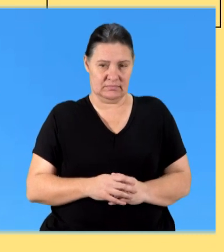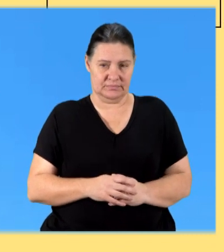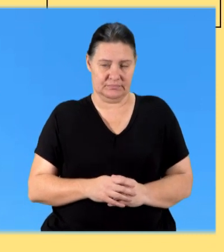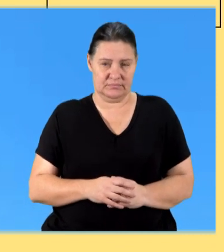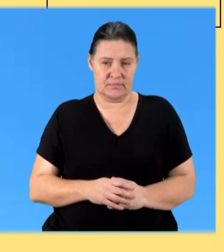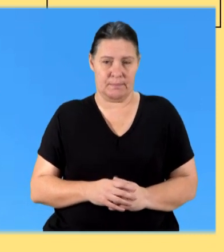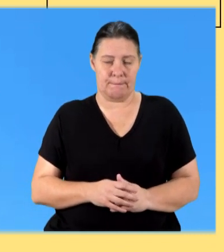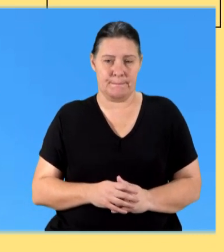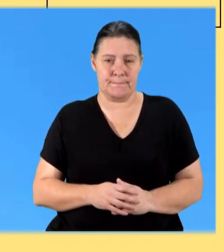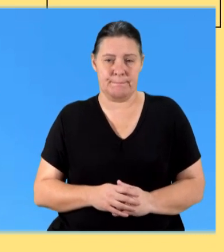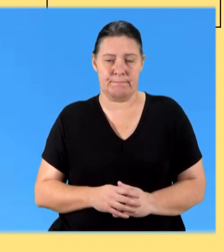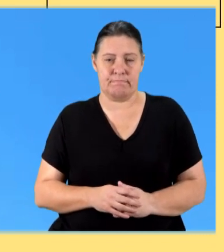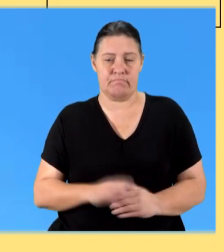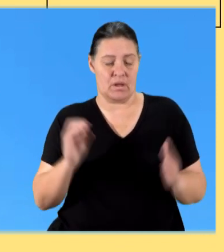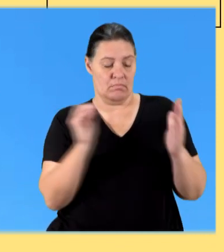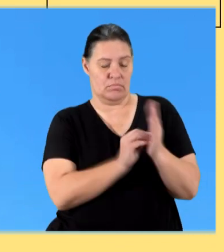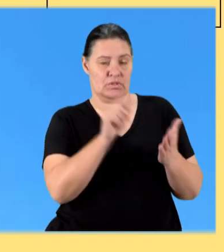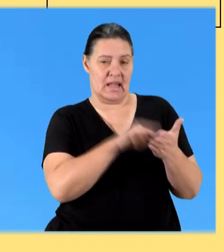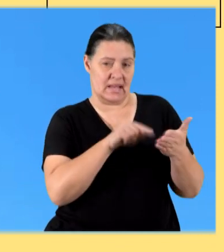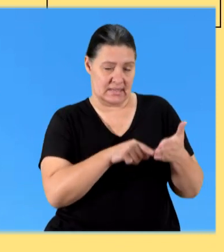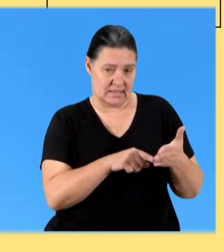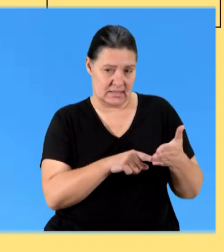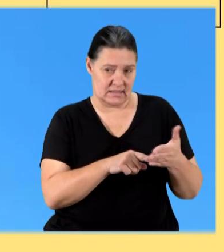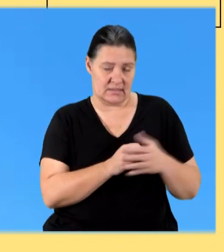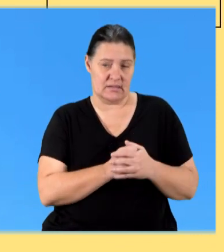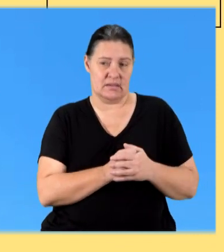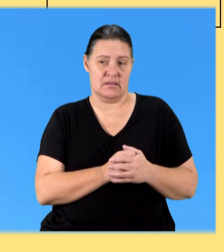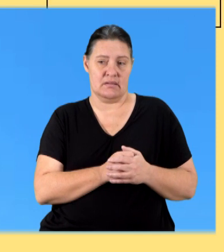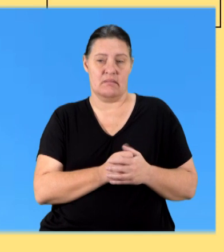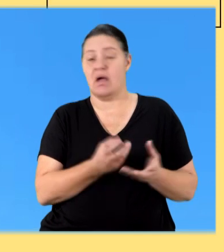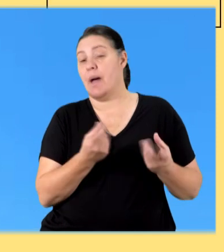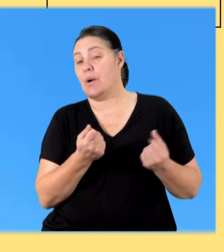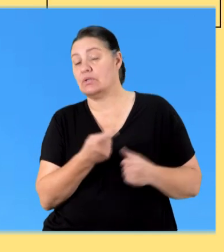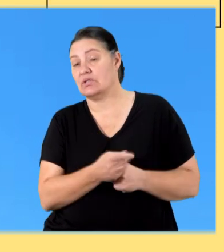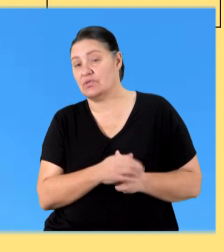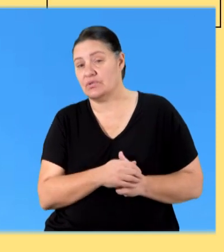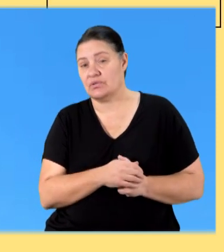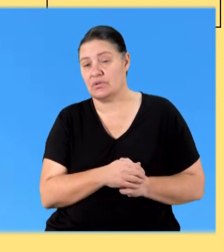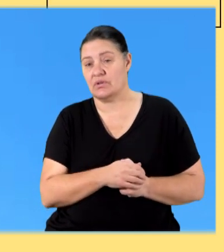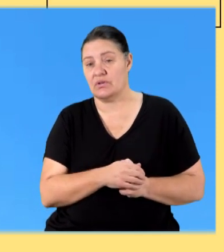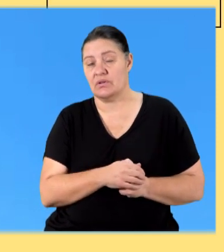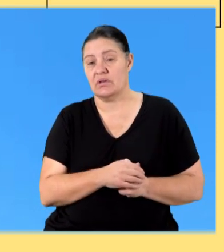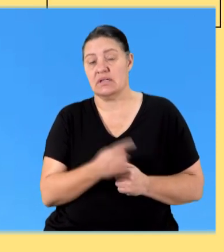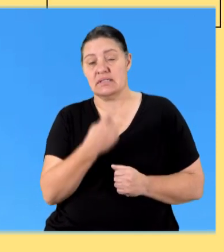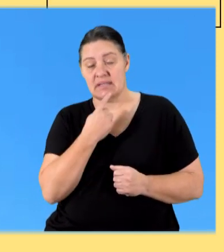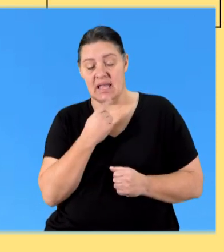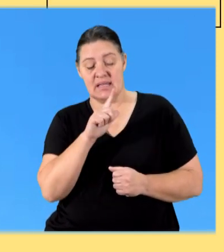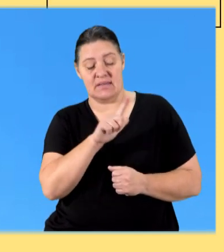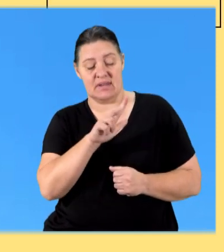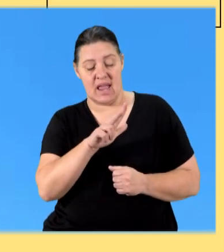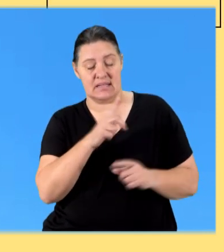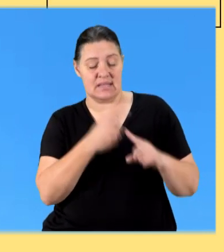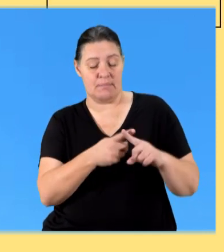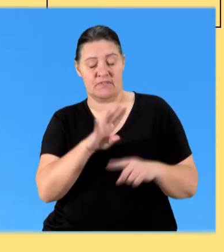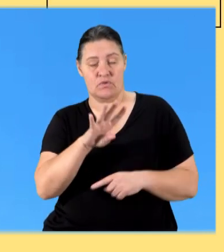78.50. Punch that in your calculator for me. Give me an amount. If you say 78.50 multiplied